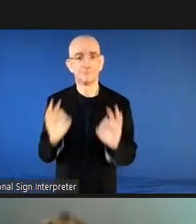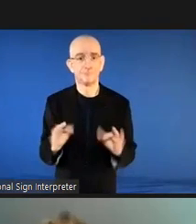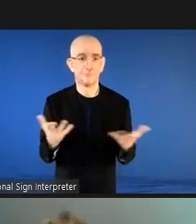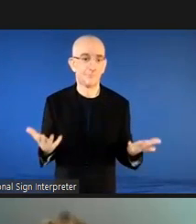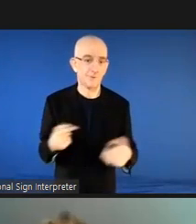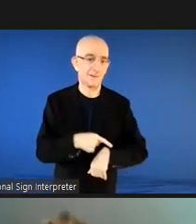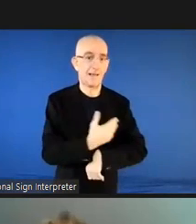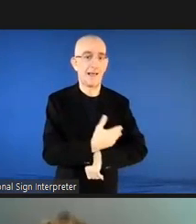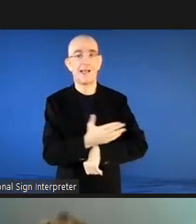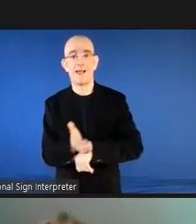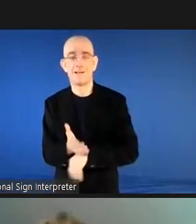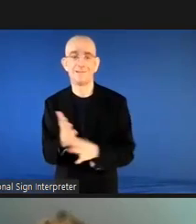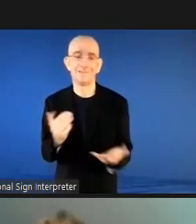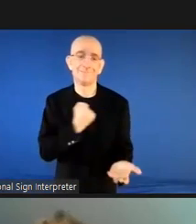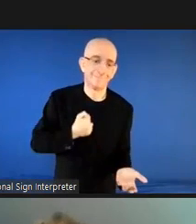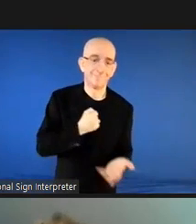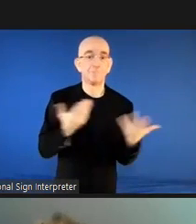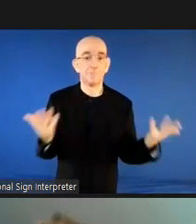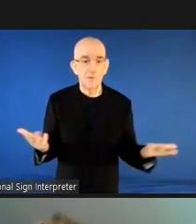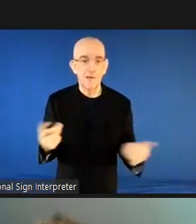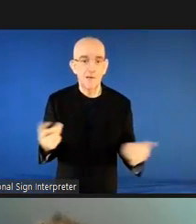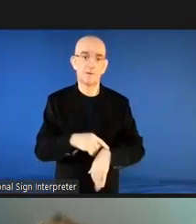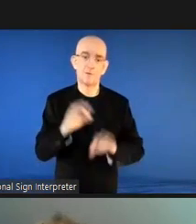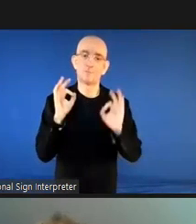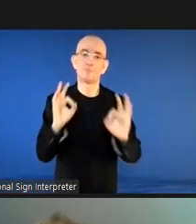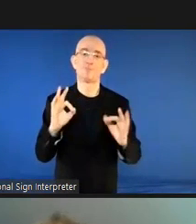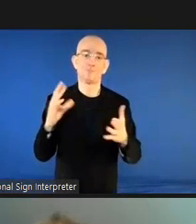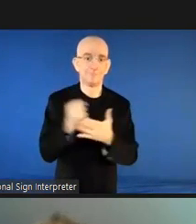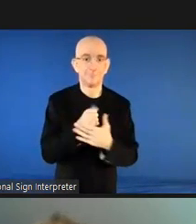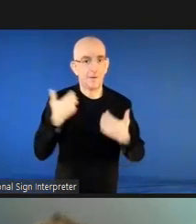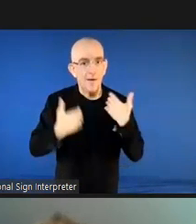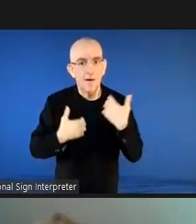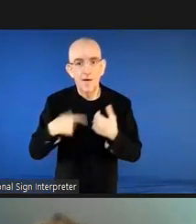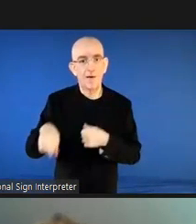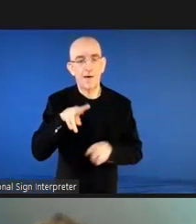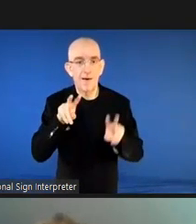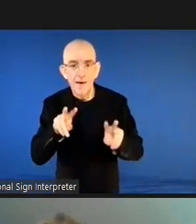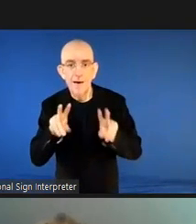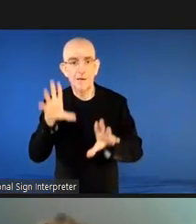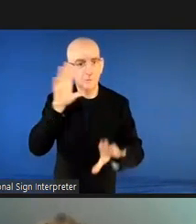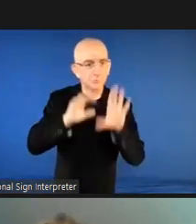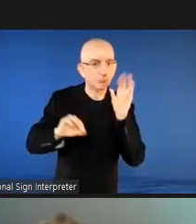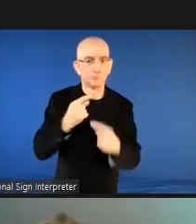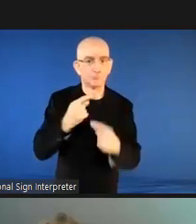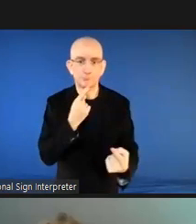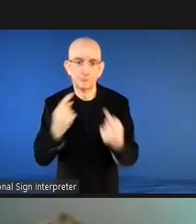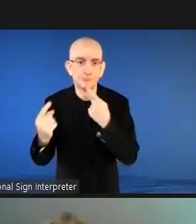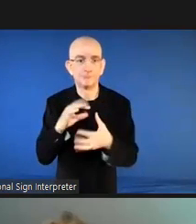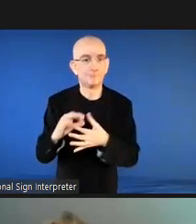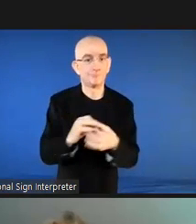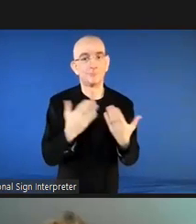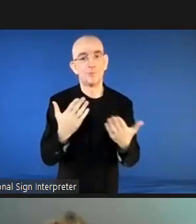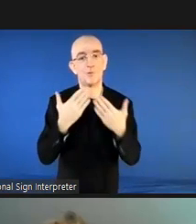useful, interesting and engaging discussion. So thank you so much. Please do read the reports. Get in touch with us if you have